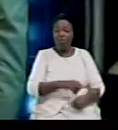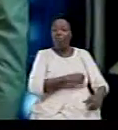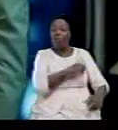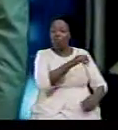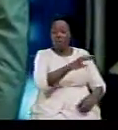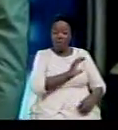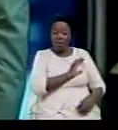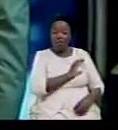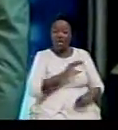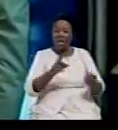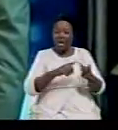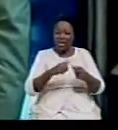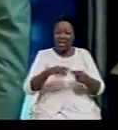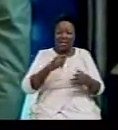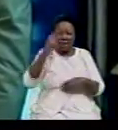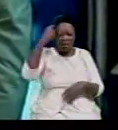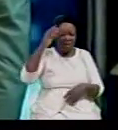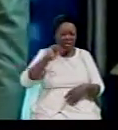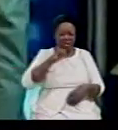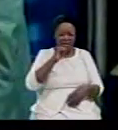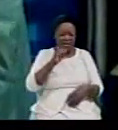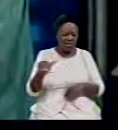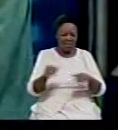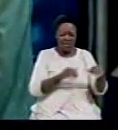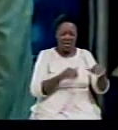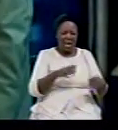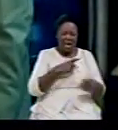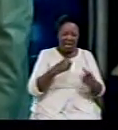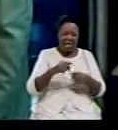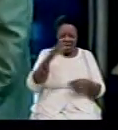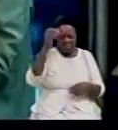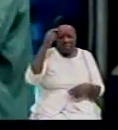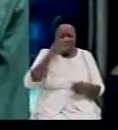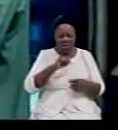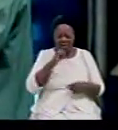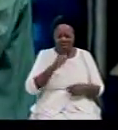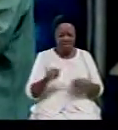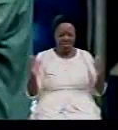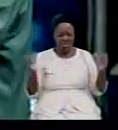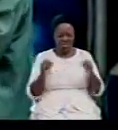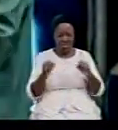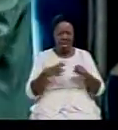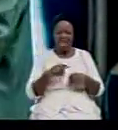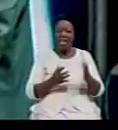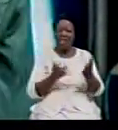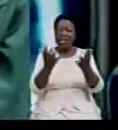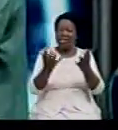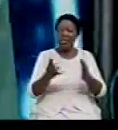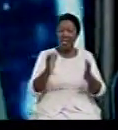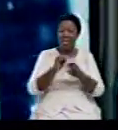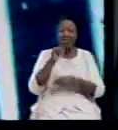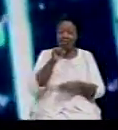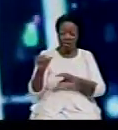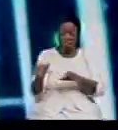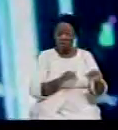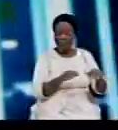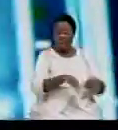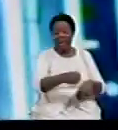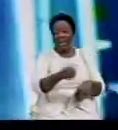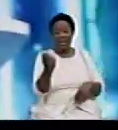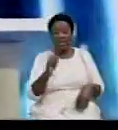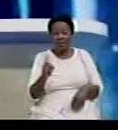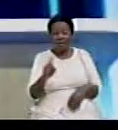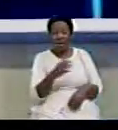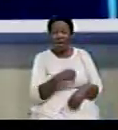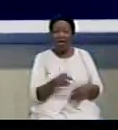move. The mind that will not shake, the desire that will not move anywhere, that will